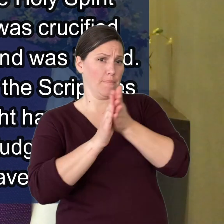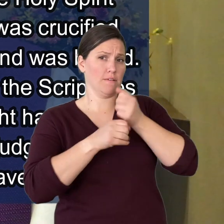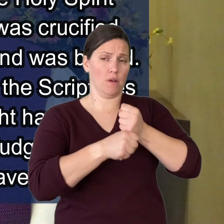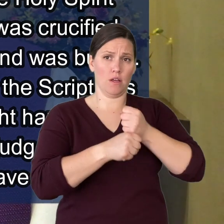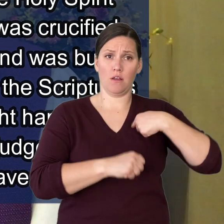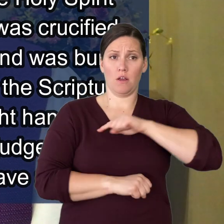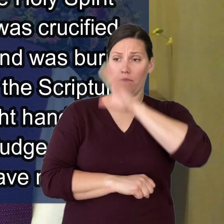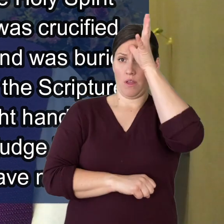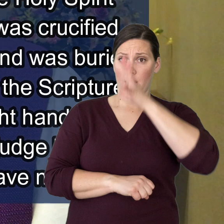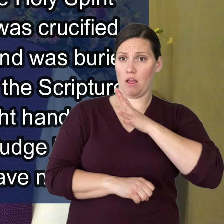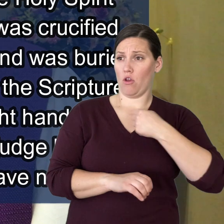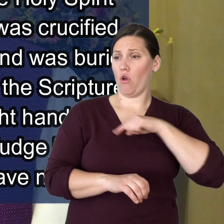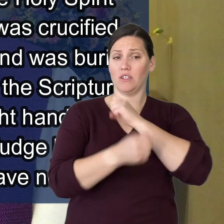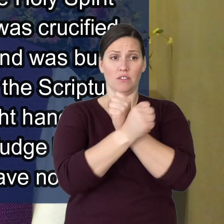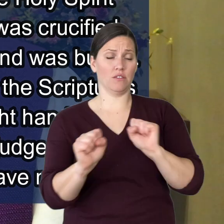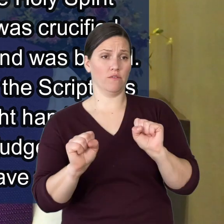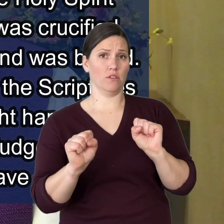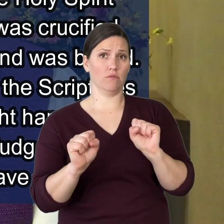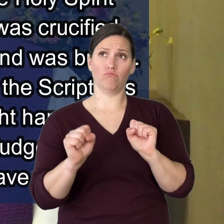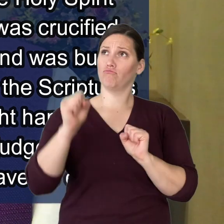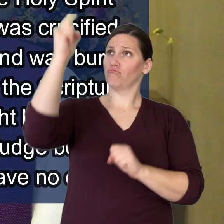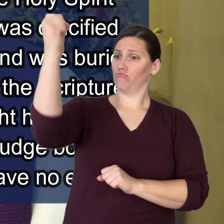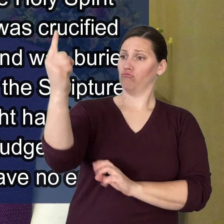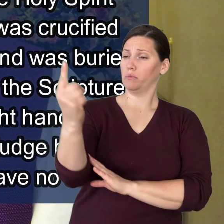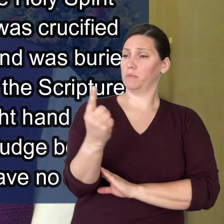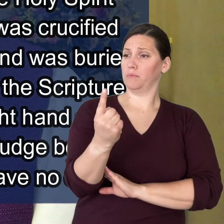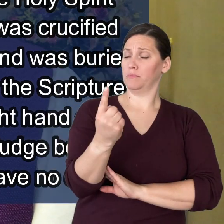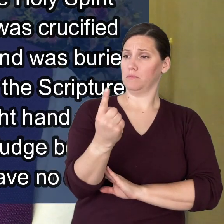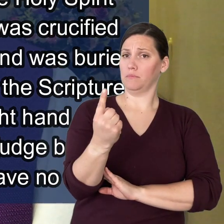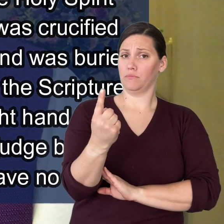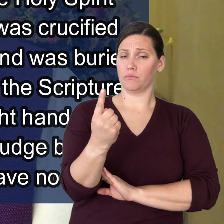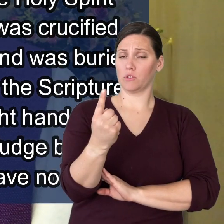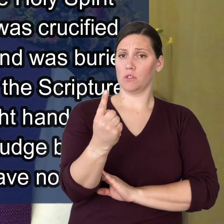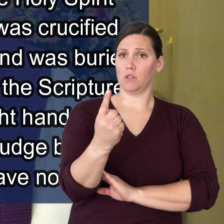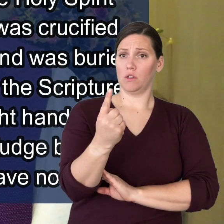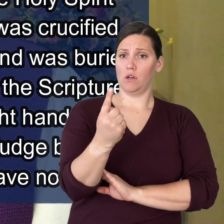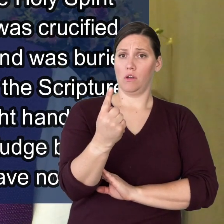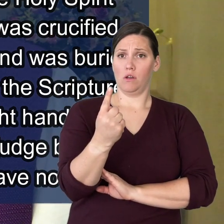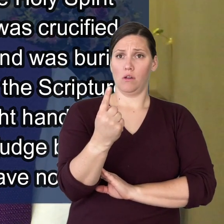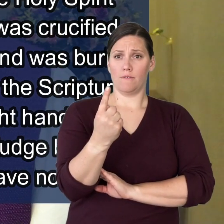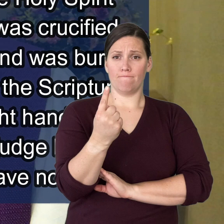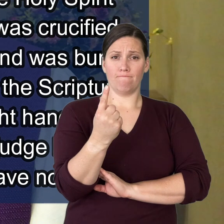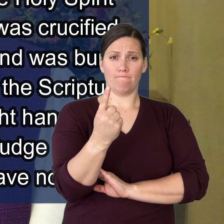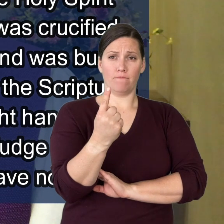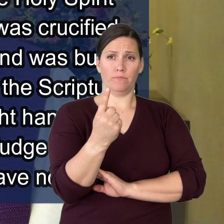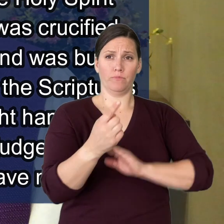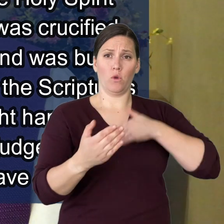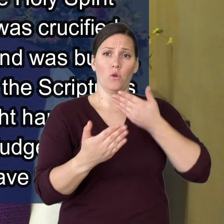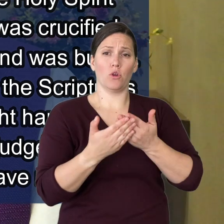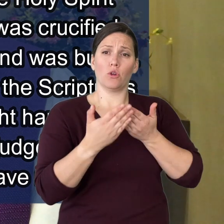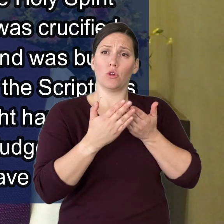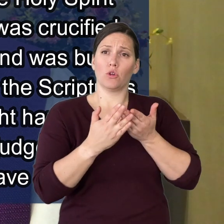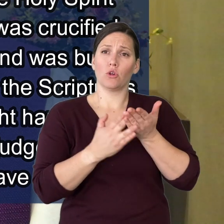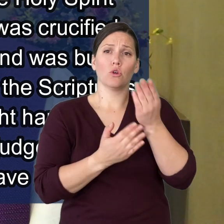were made, who for us men and for our salvation came down from heaven and was incarnate by the Holy